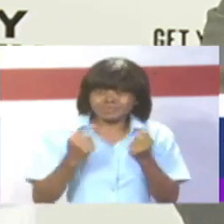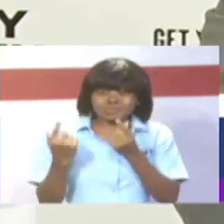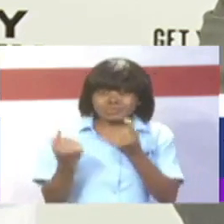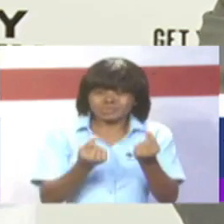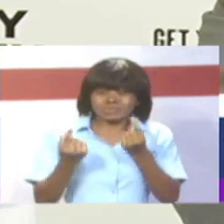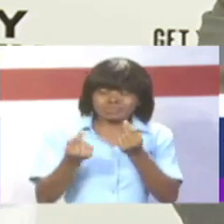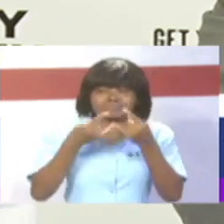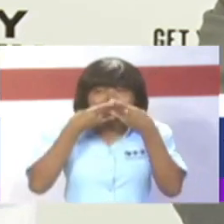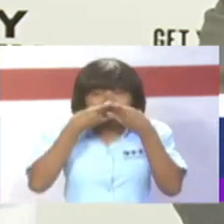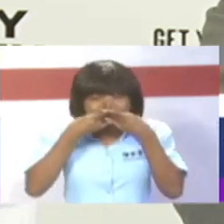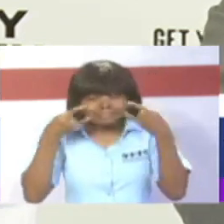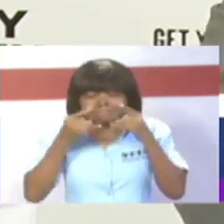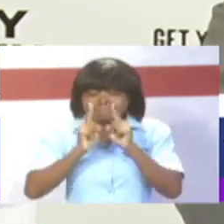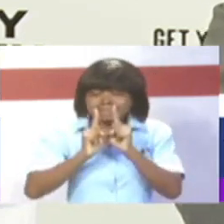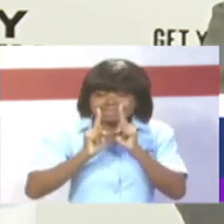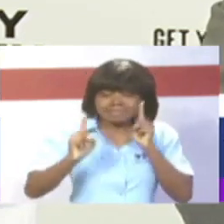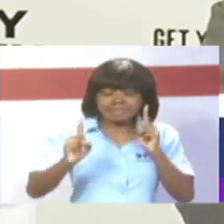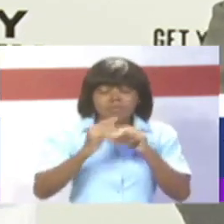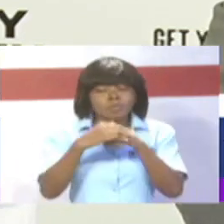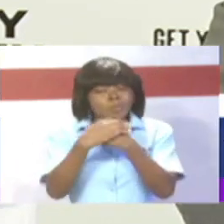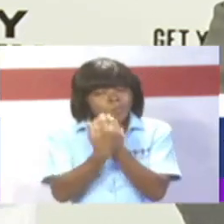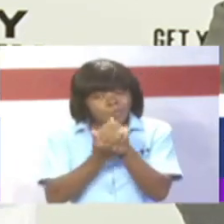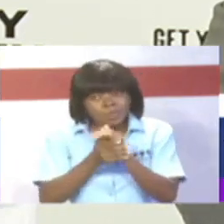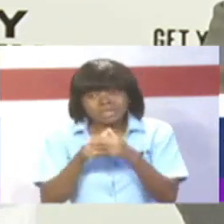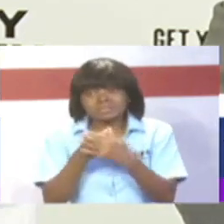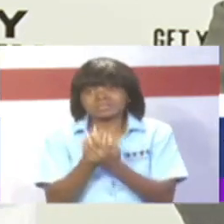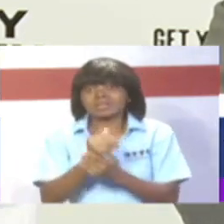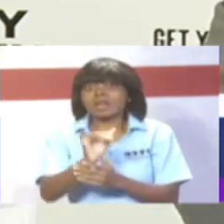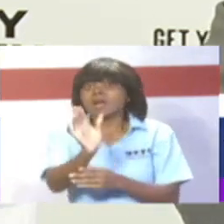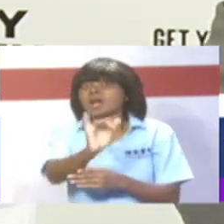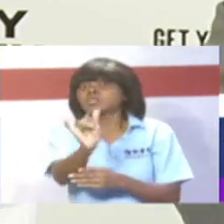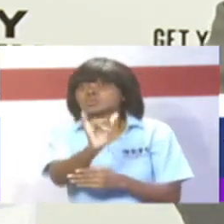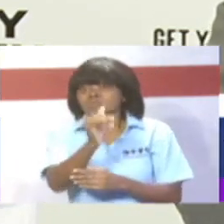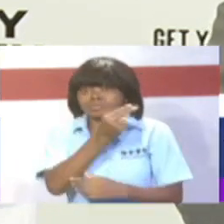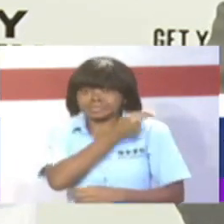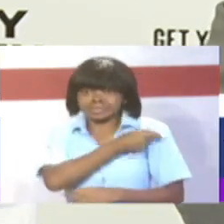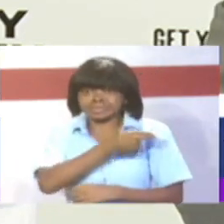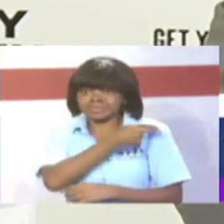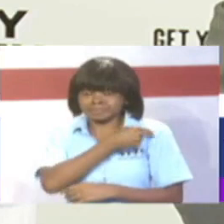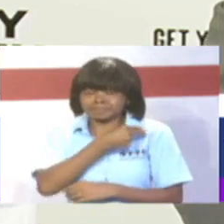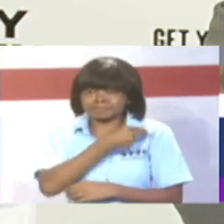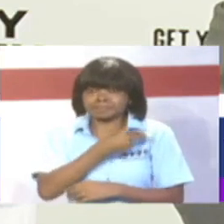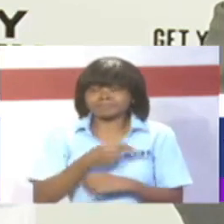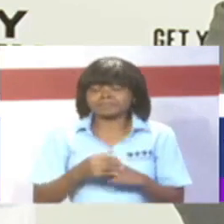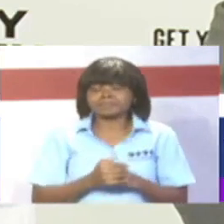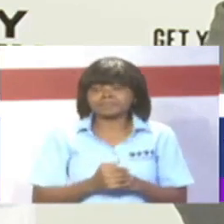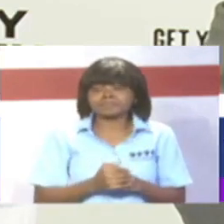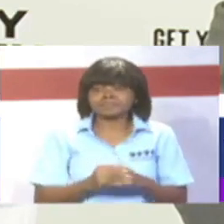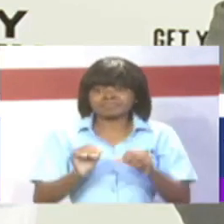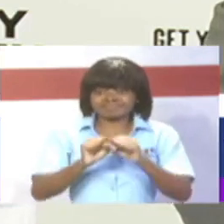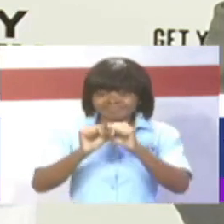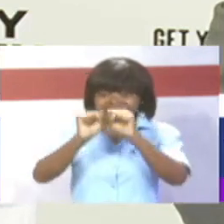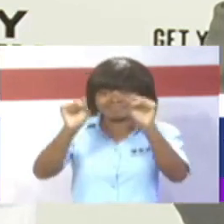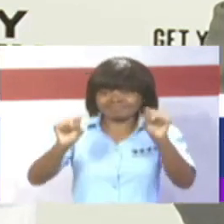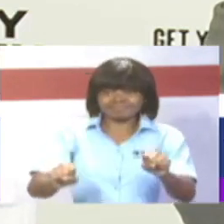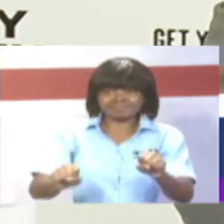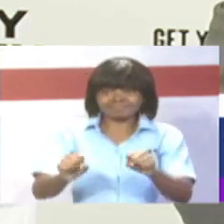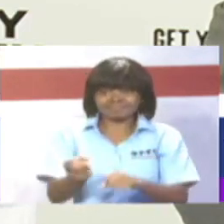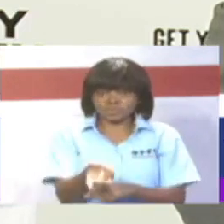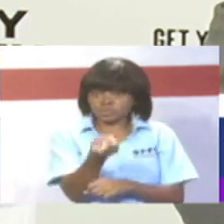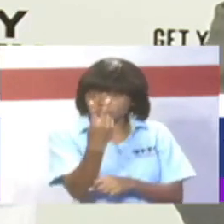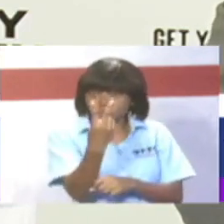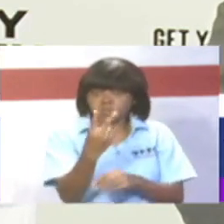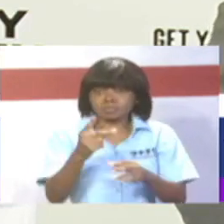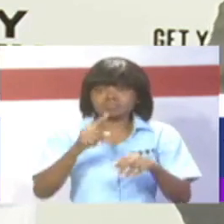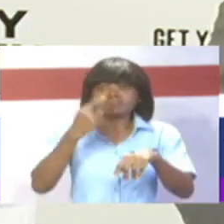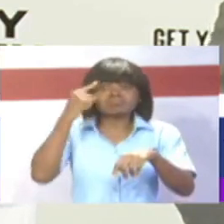healthcare system, all is being done within the constraints of the resources available to make as much care possible to as